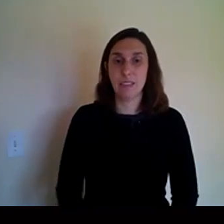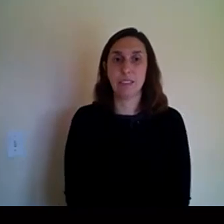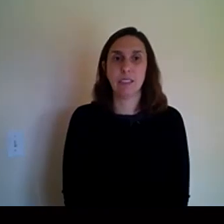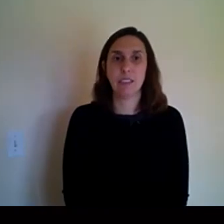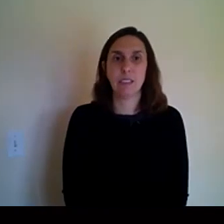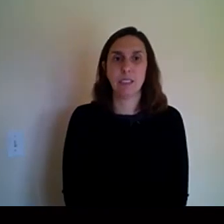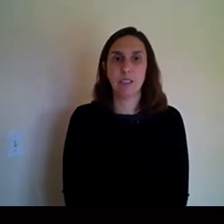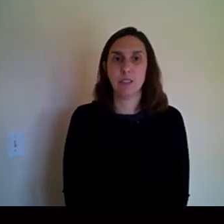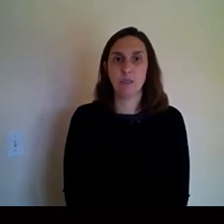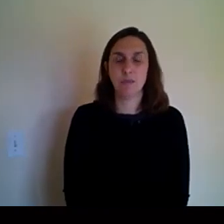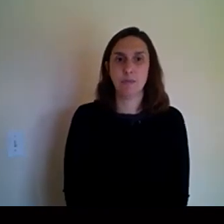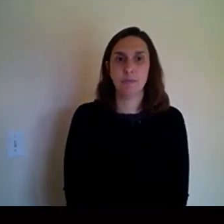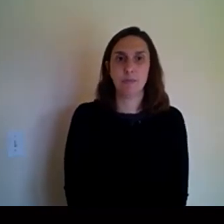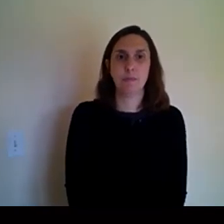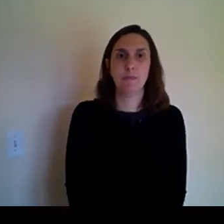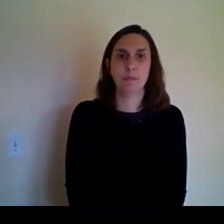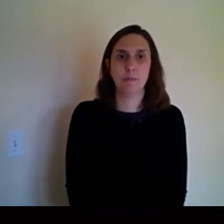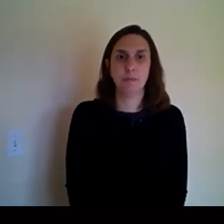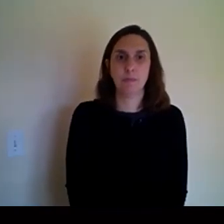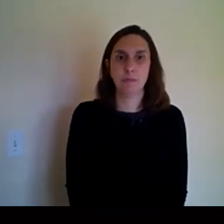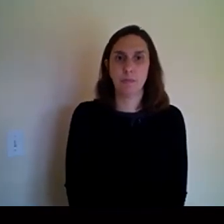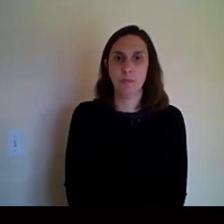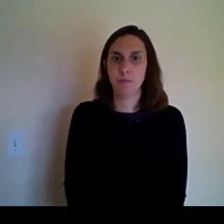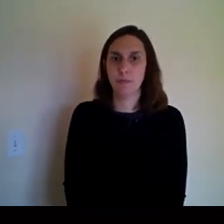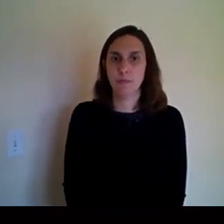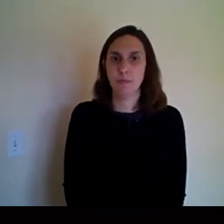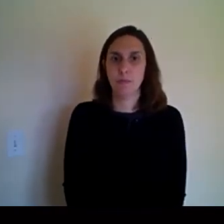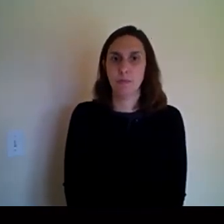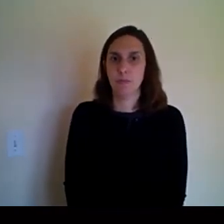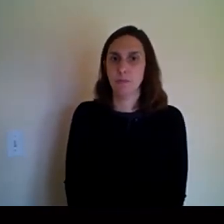We swap the variables